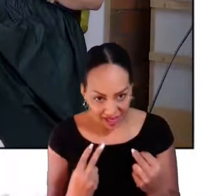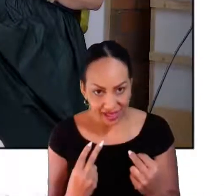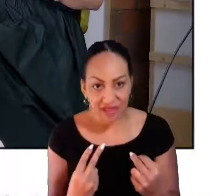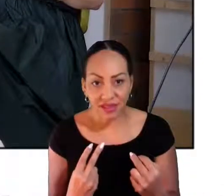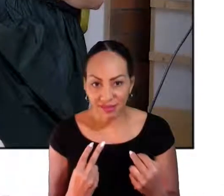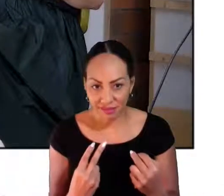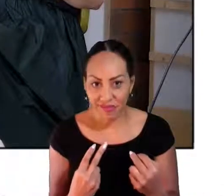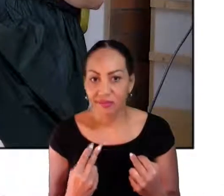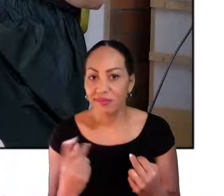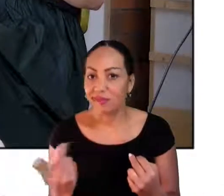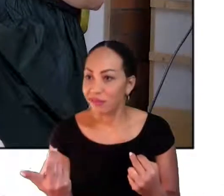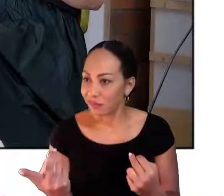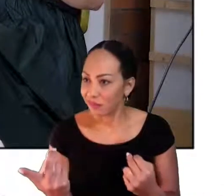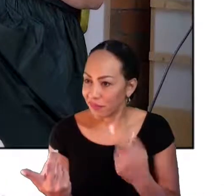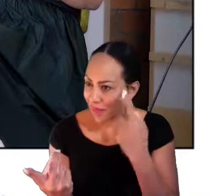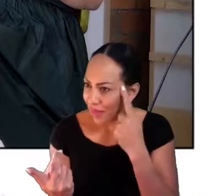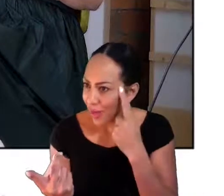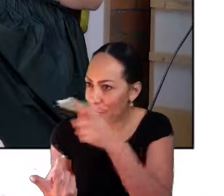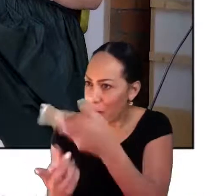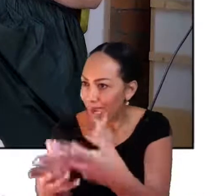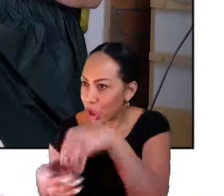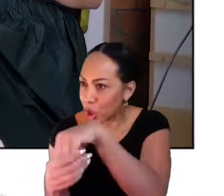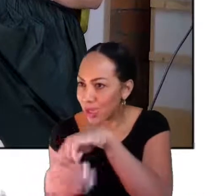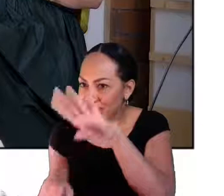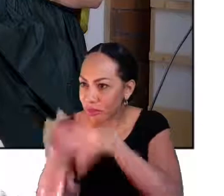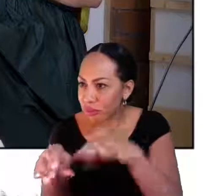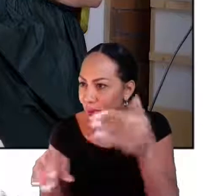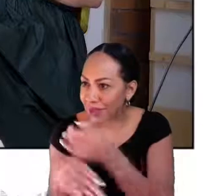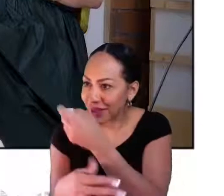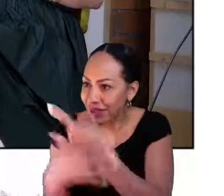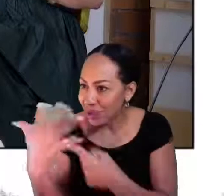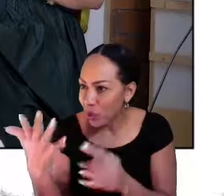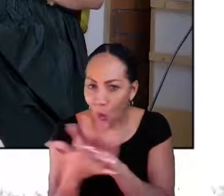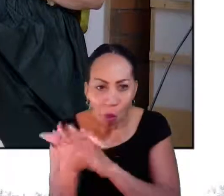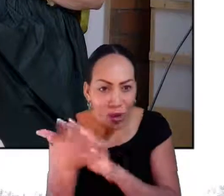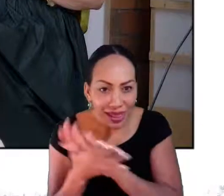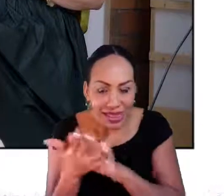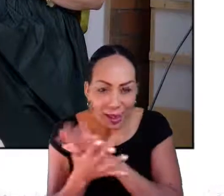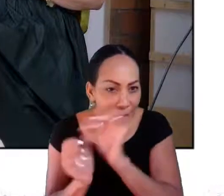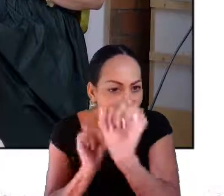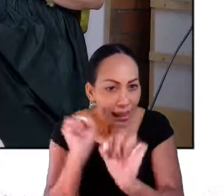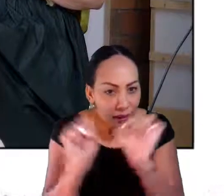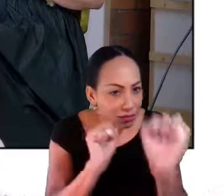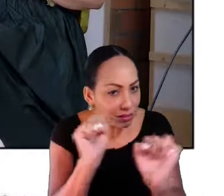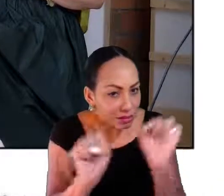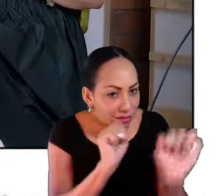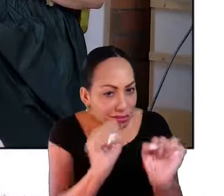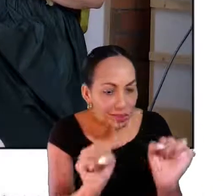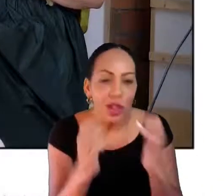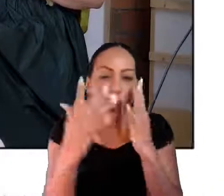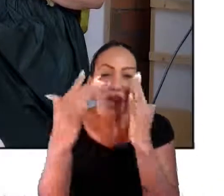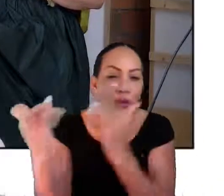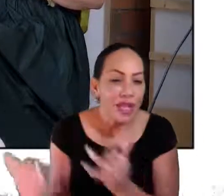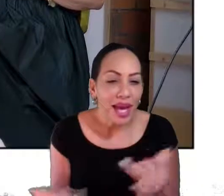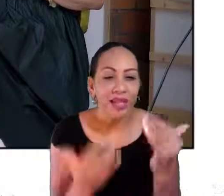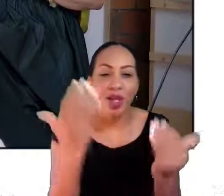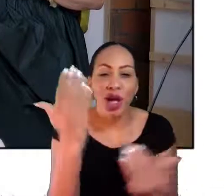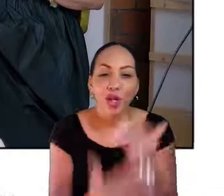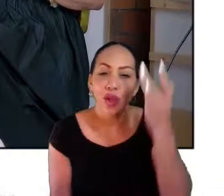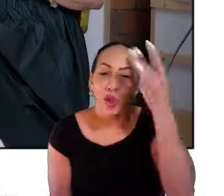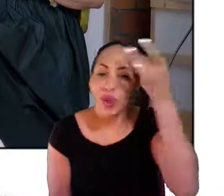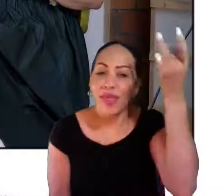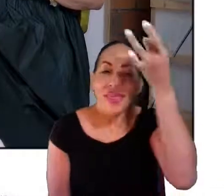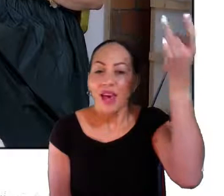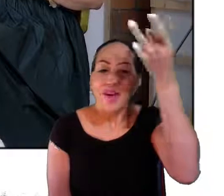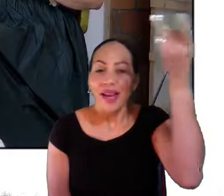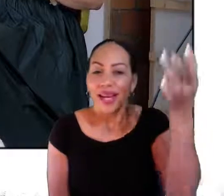what inclusive practice means to them and to the communities and the people that they're working with, to test out a new idea or a new thought not necessarily to the world,